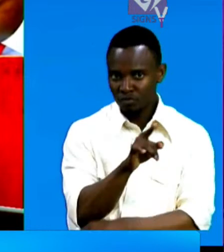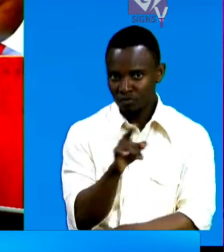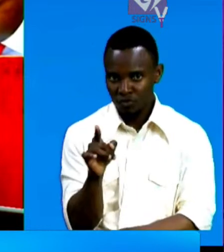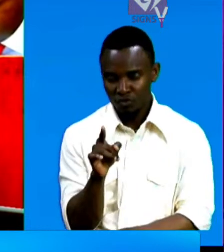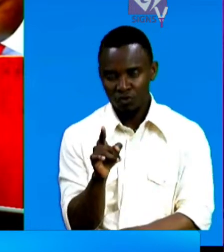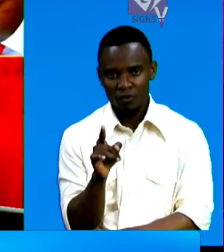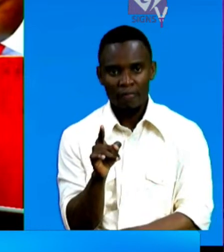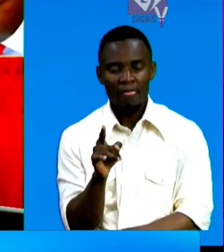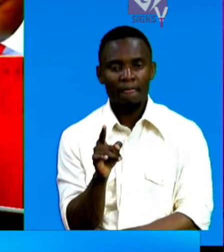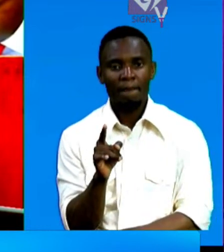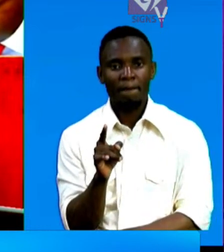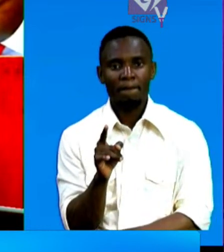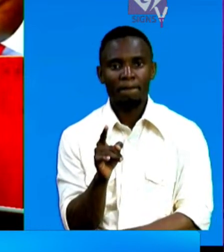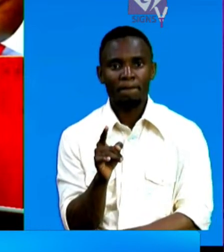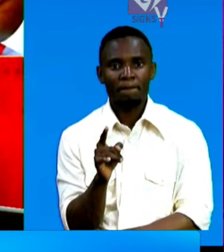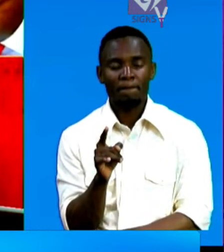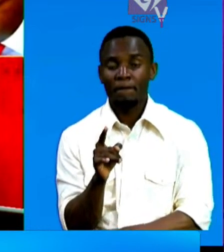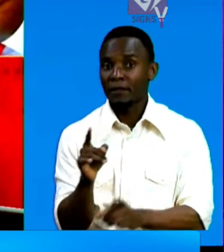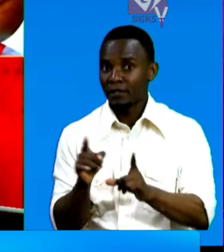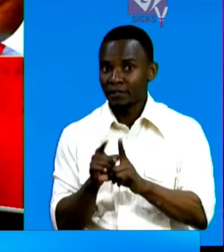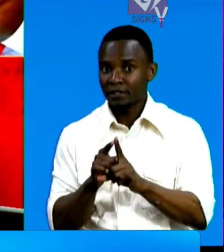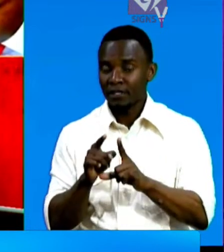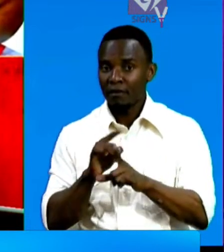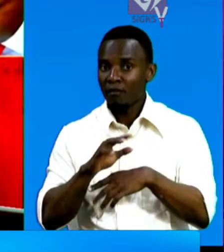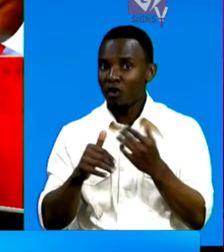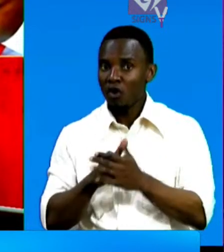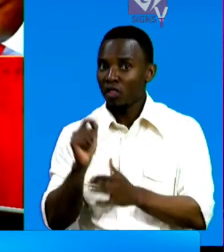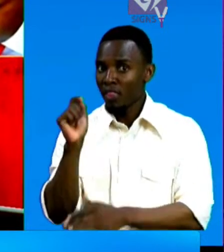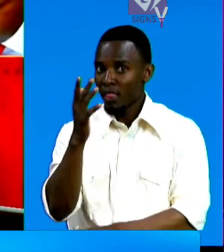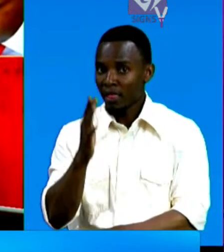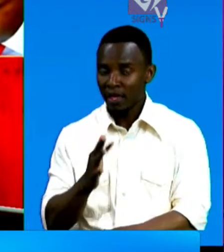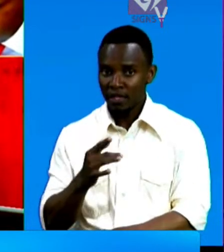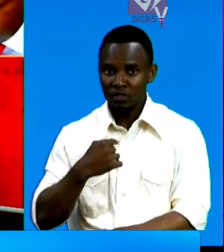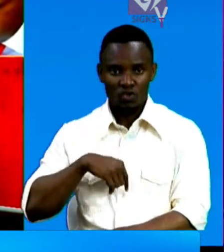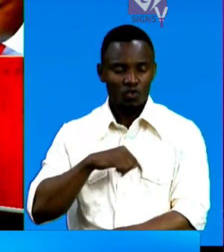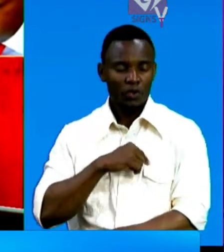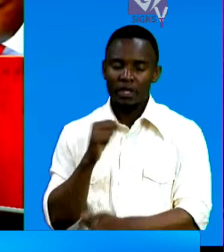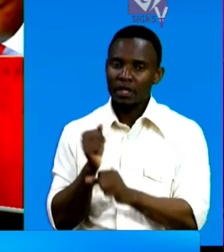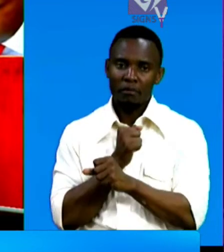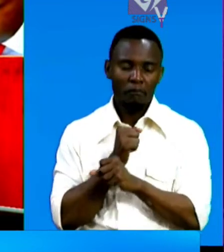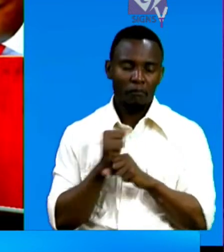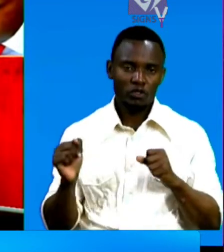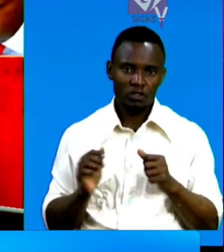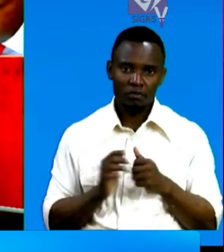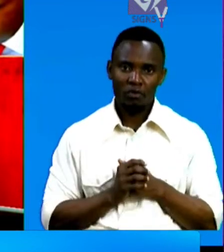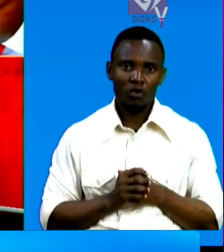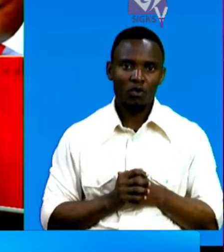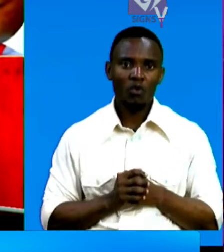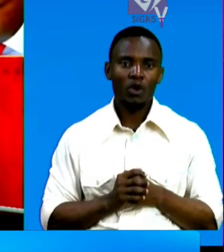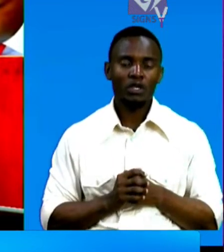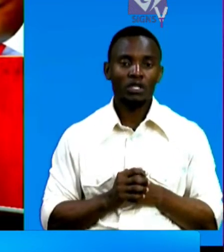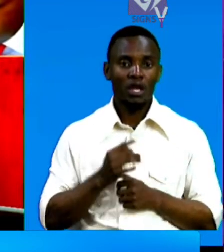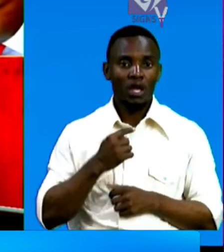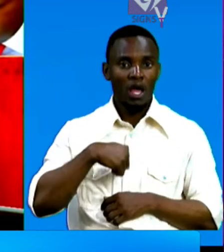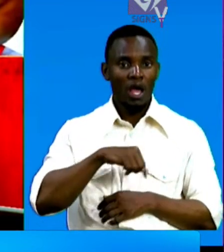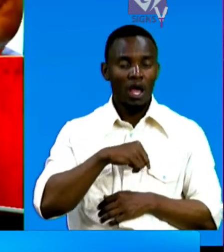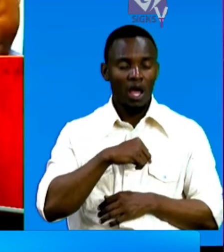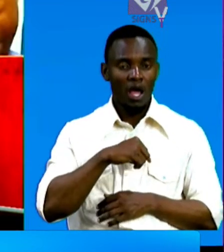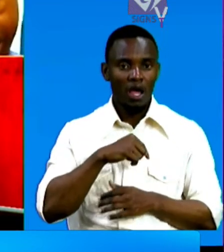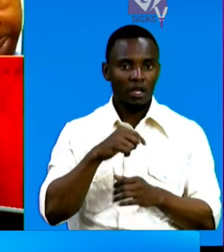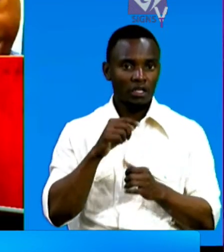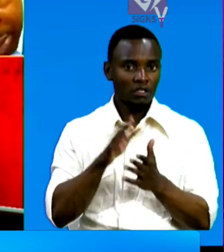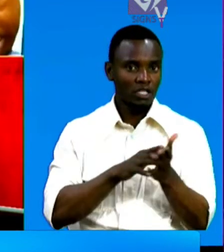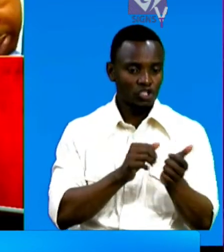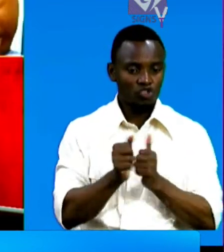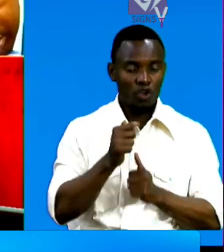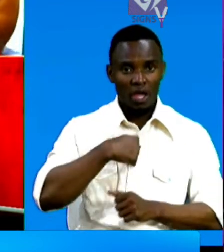Committee, and the people of Kenya, that we will not disturb our internal operational